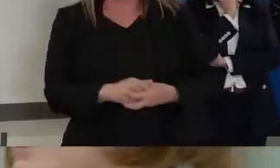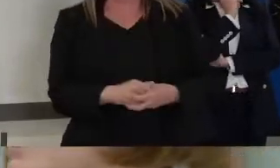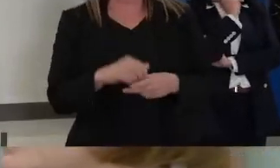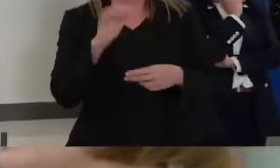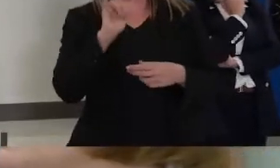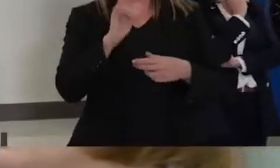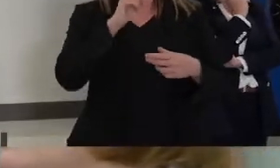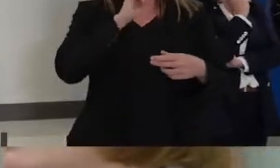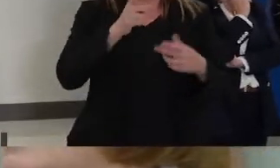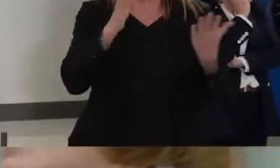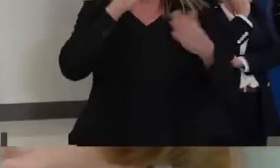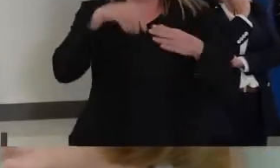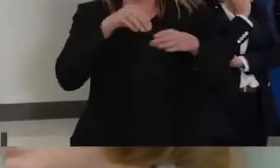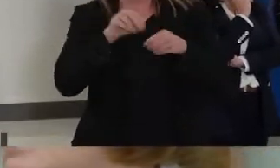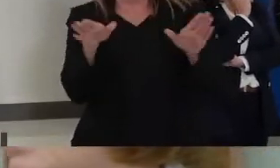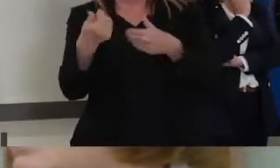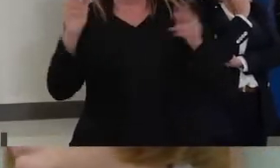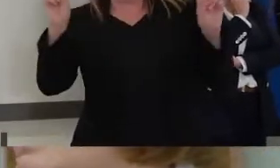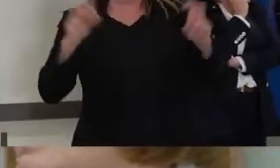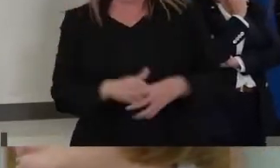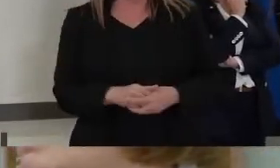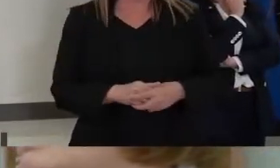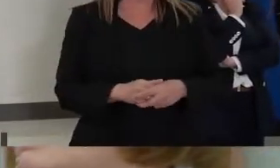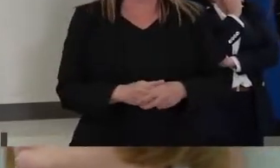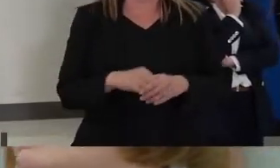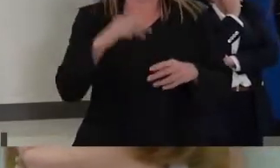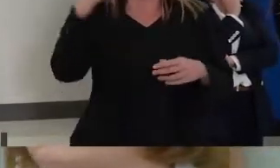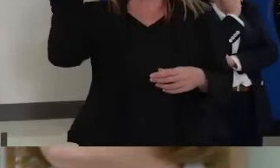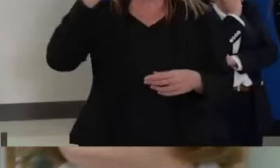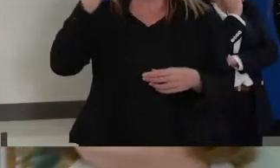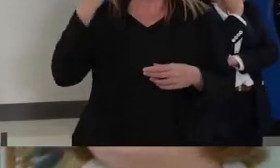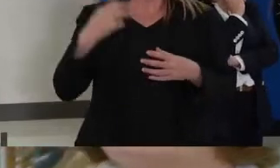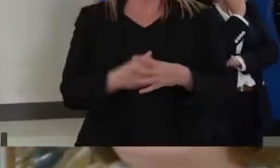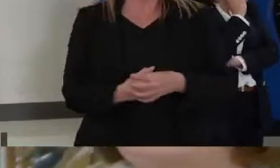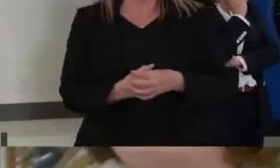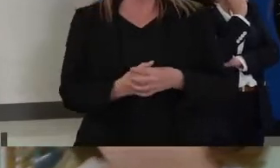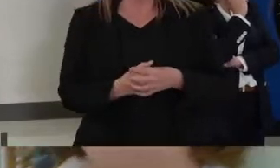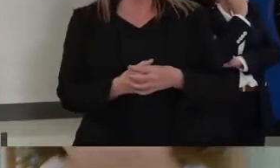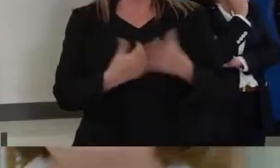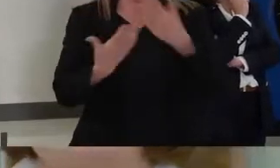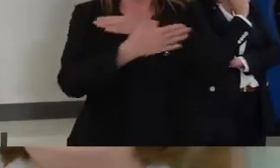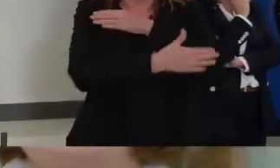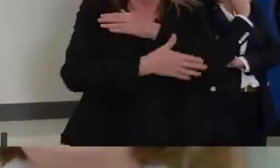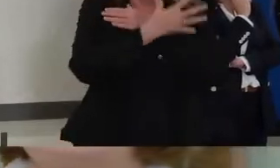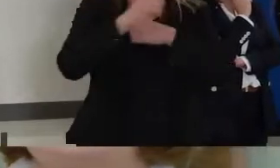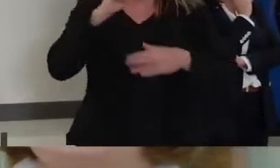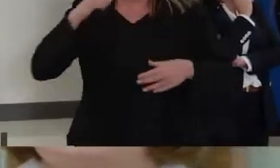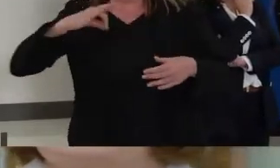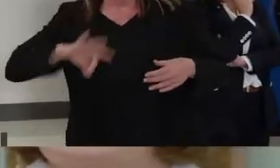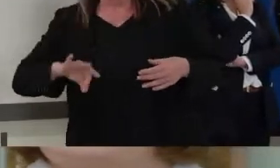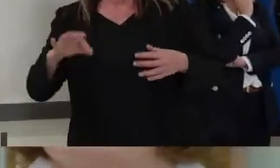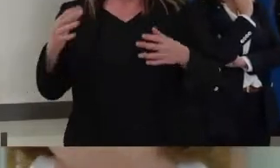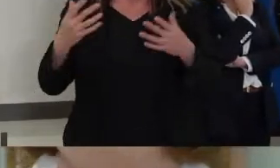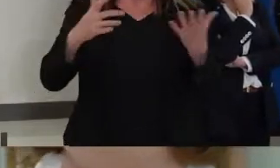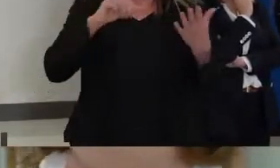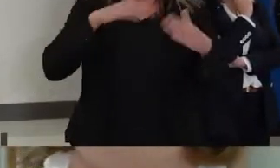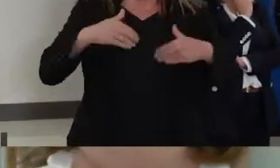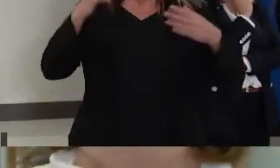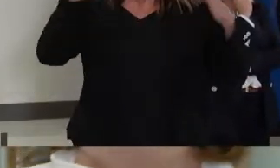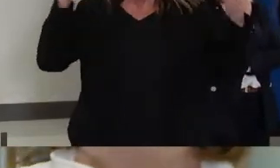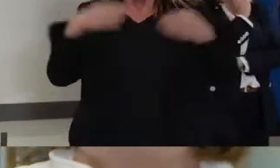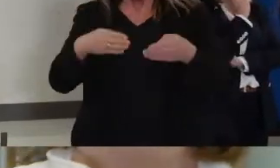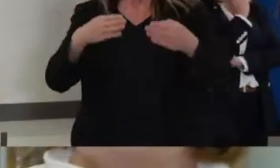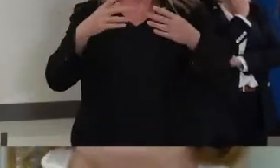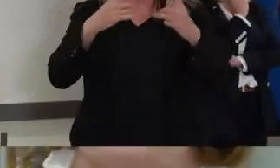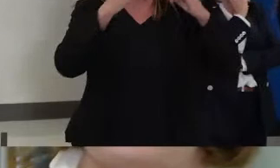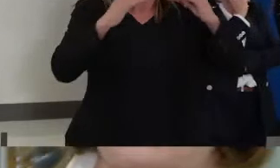really the elephant in the room. The reason why the counties and the nonprofits and everybody have not focused on the tent